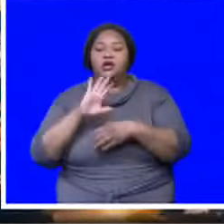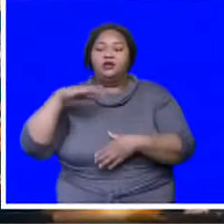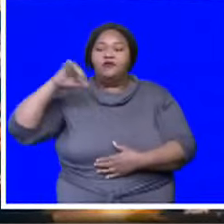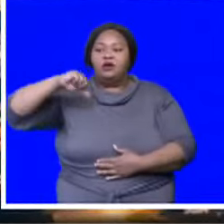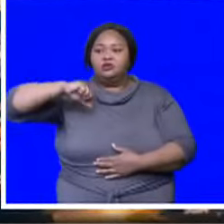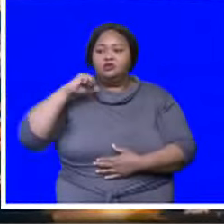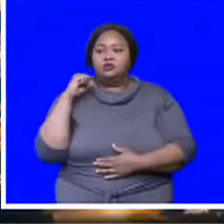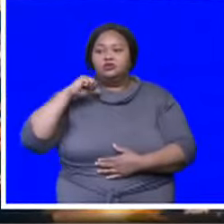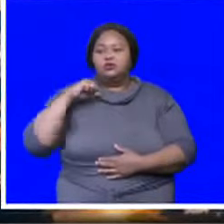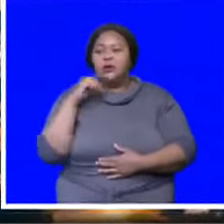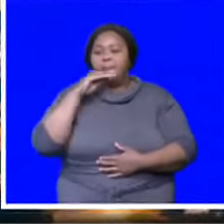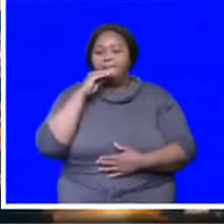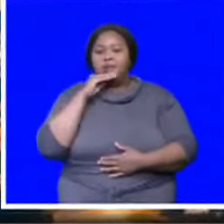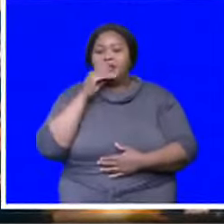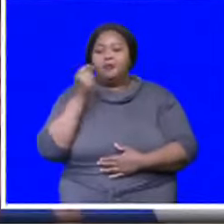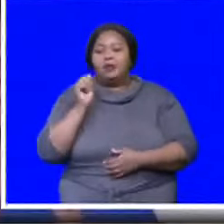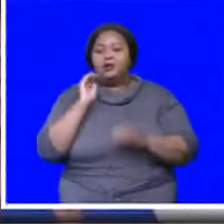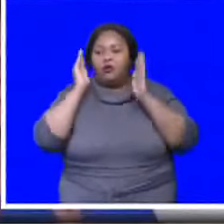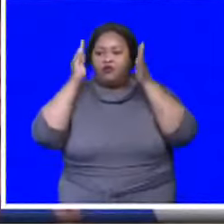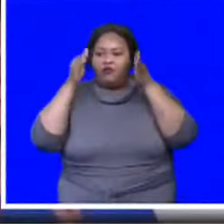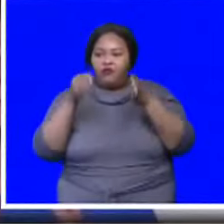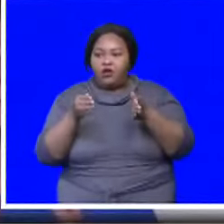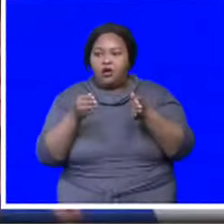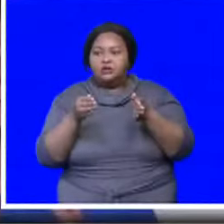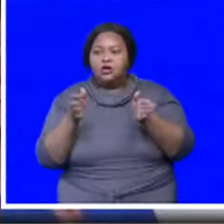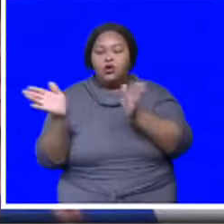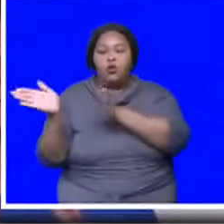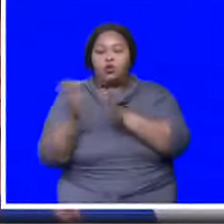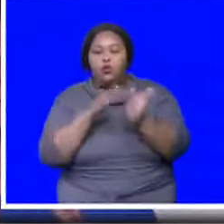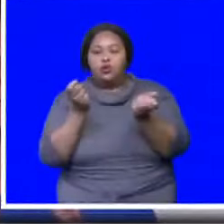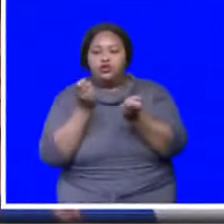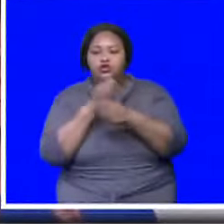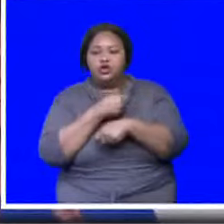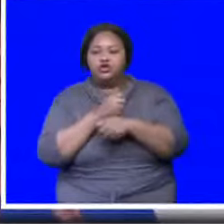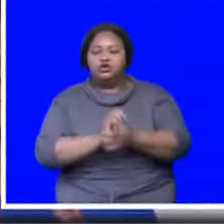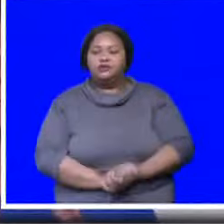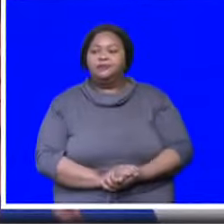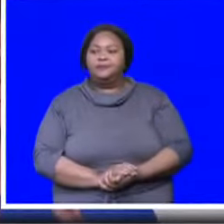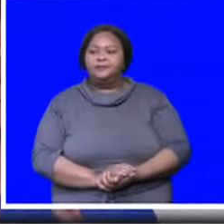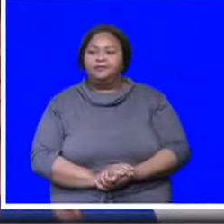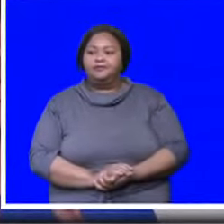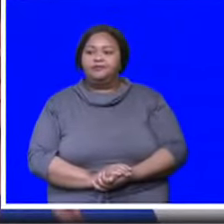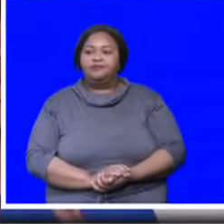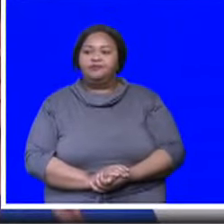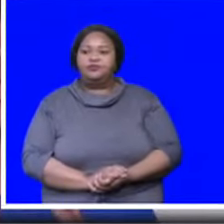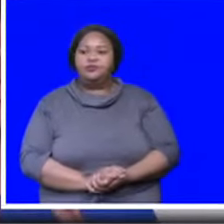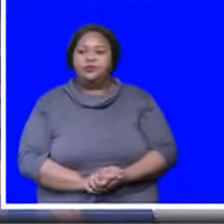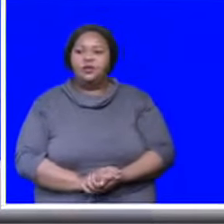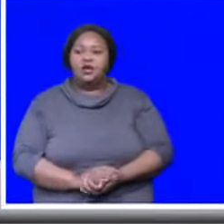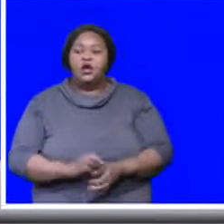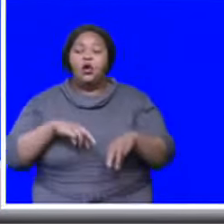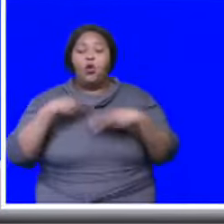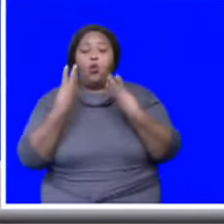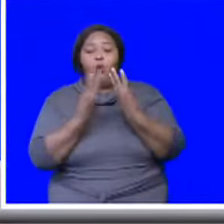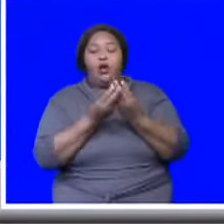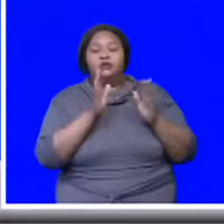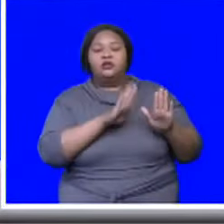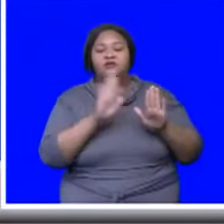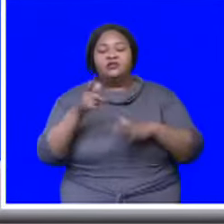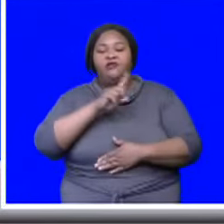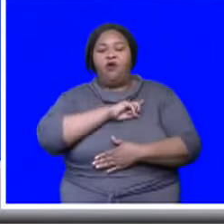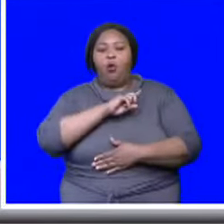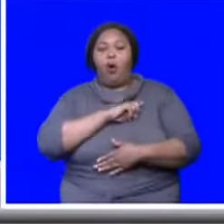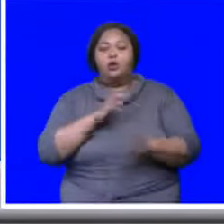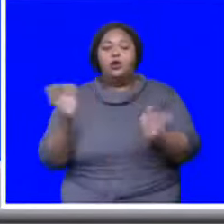international climate finance. We know that women and girls are disproportionately impacted by climate change, and we